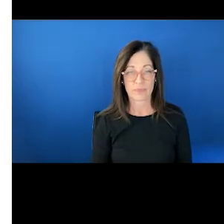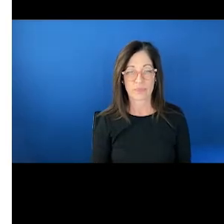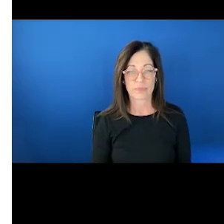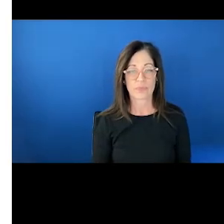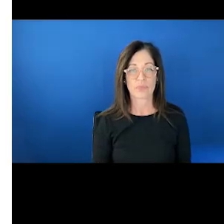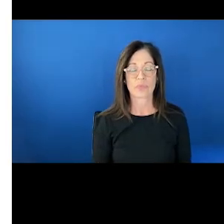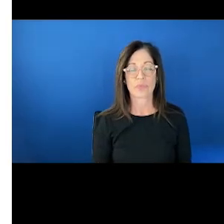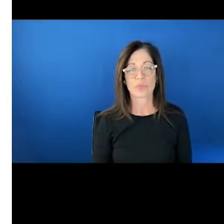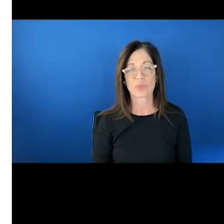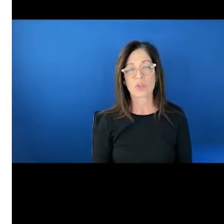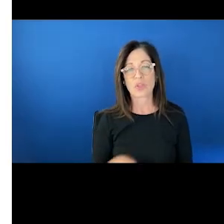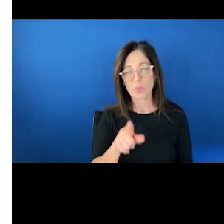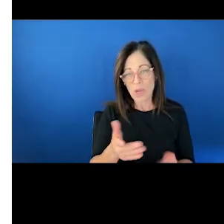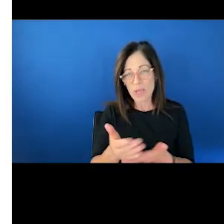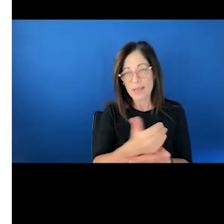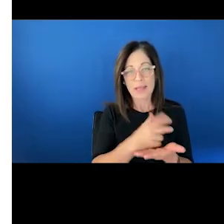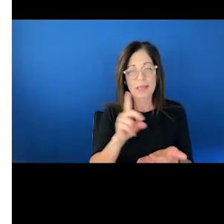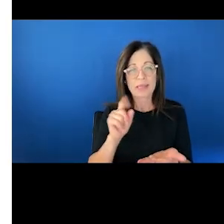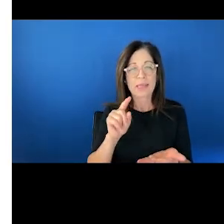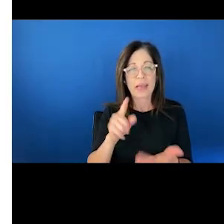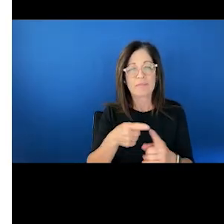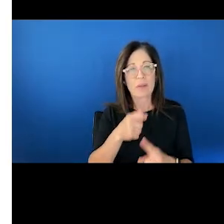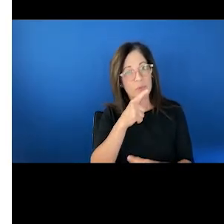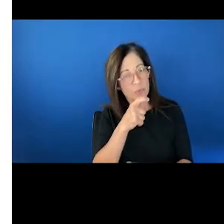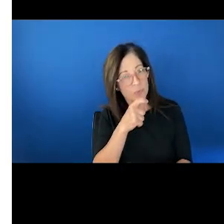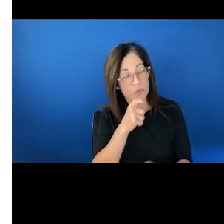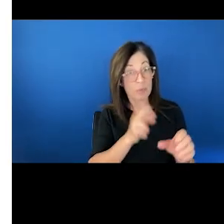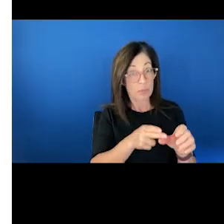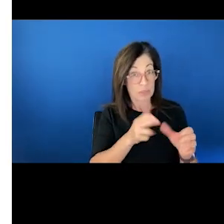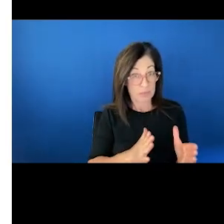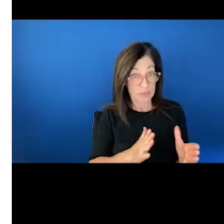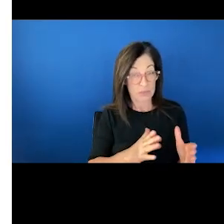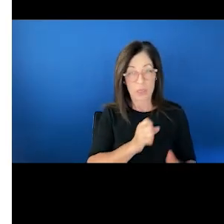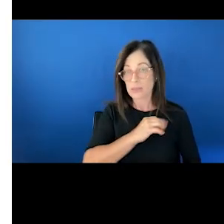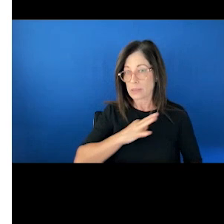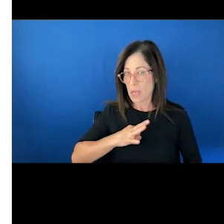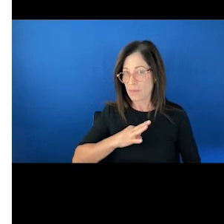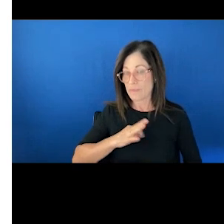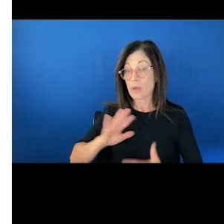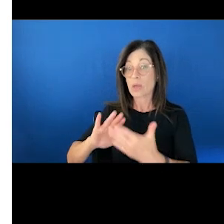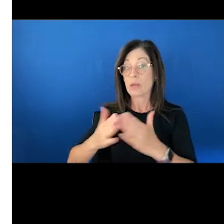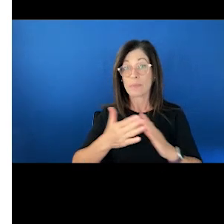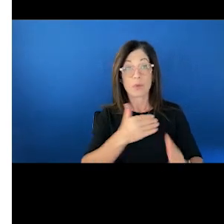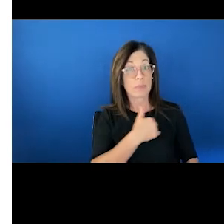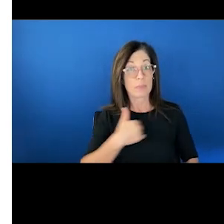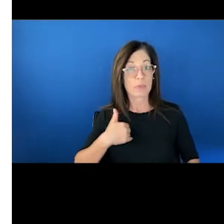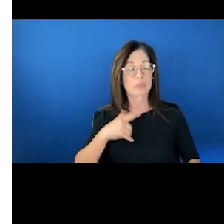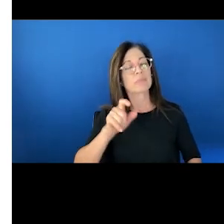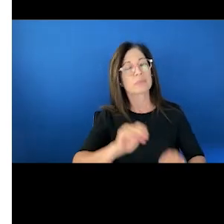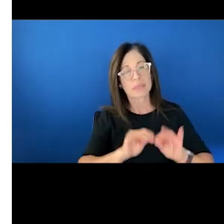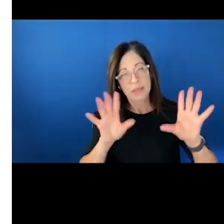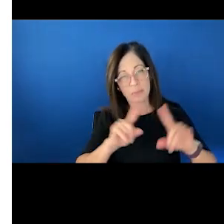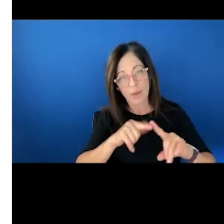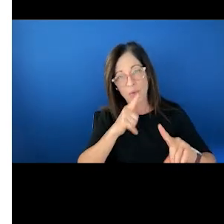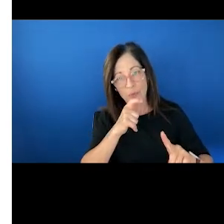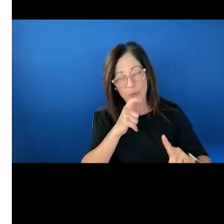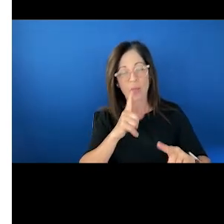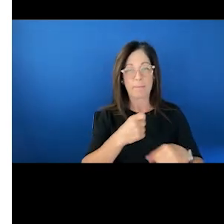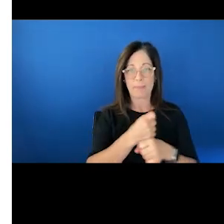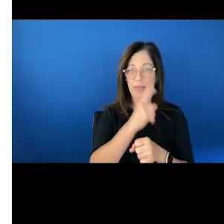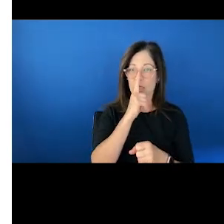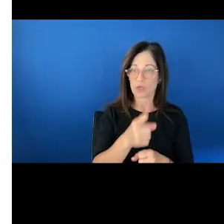Who will you collect data from? Participants, staff, community members? Be clear about the group